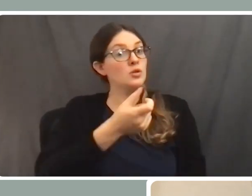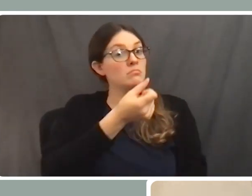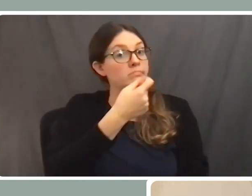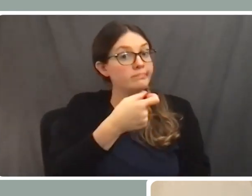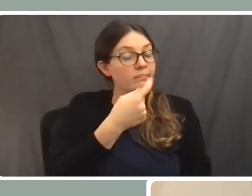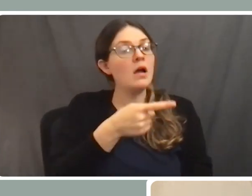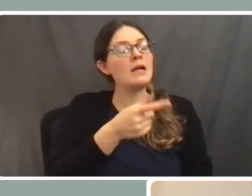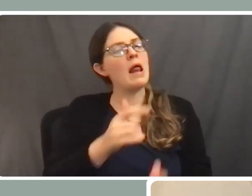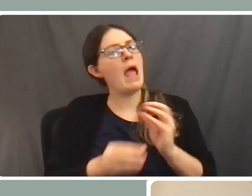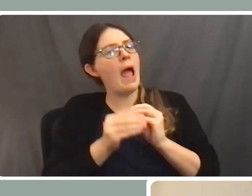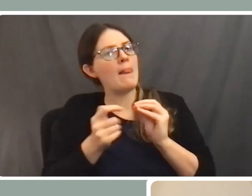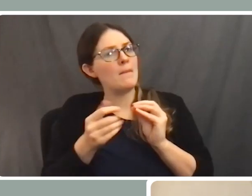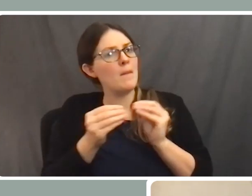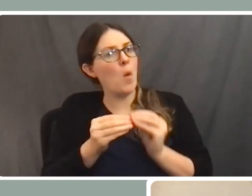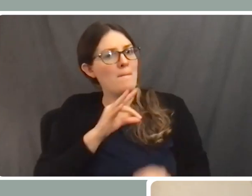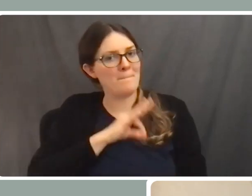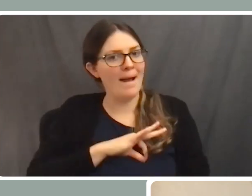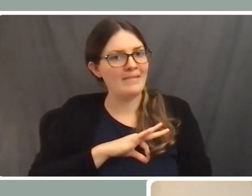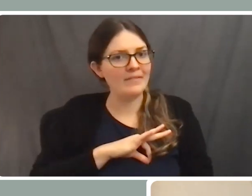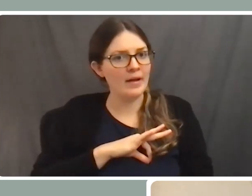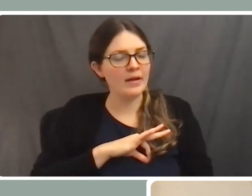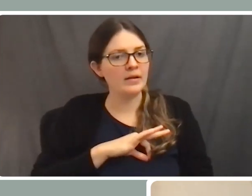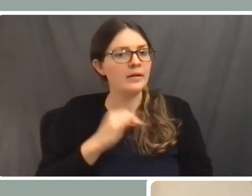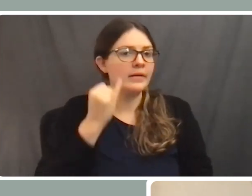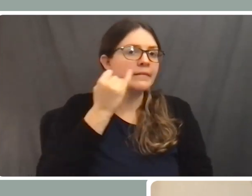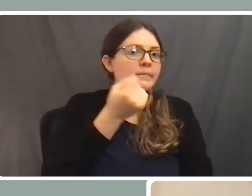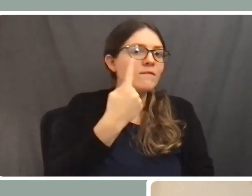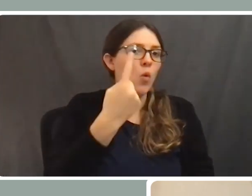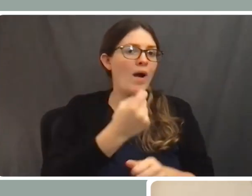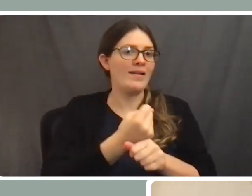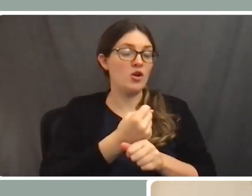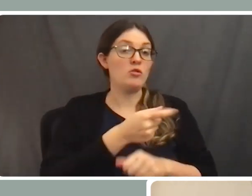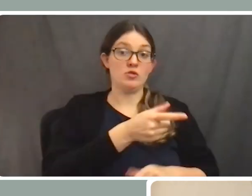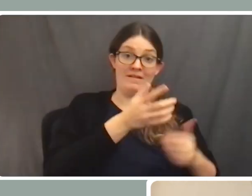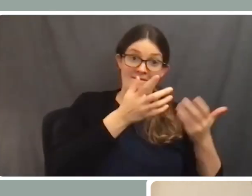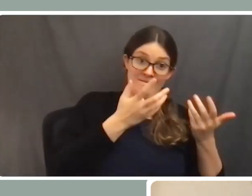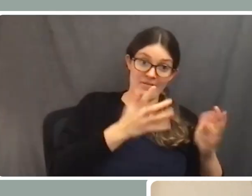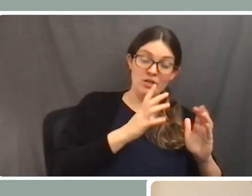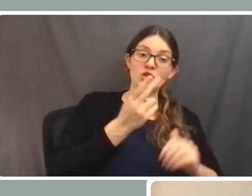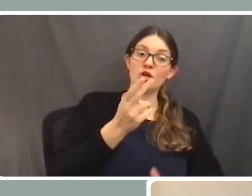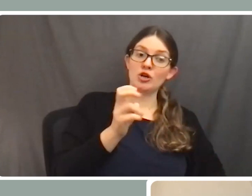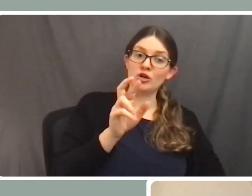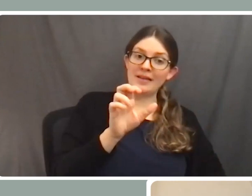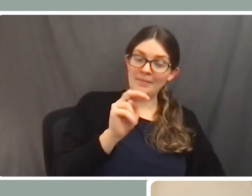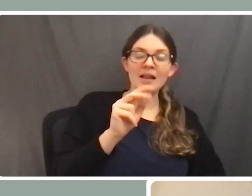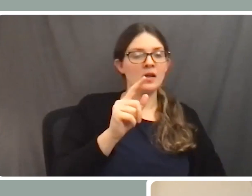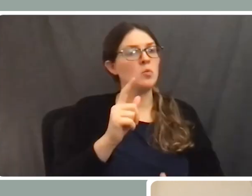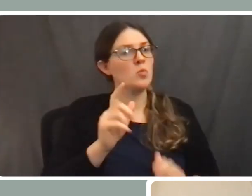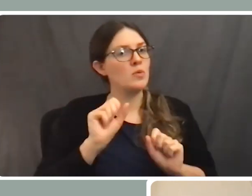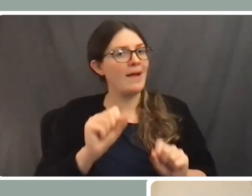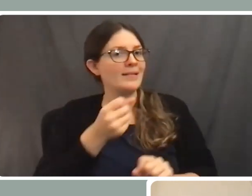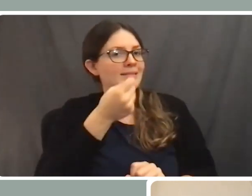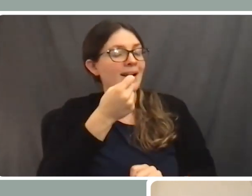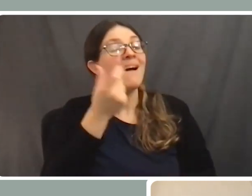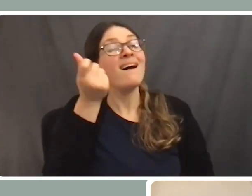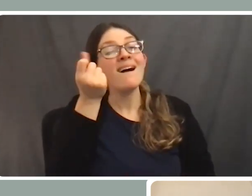some additional benefit when you take it for 1 year after completing that year of Herceptin. But we don't use